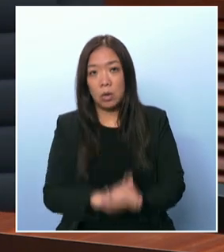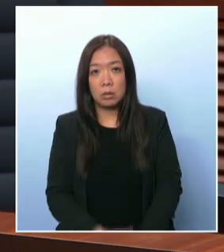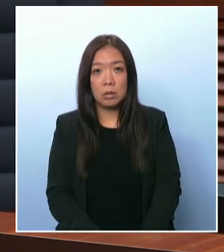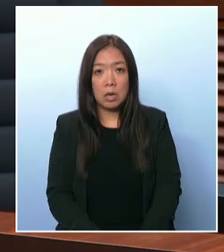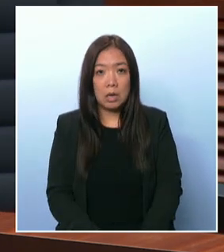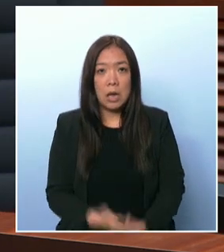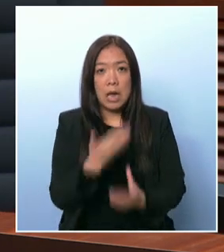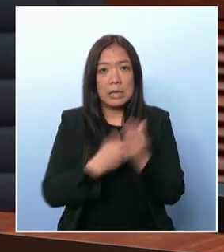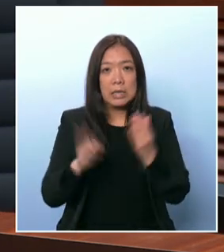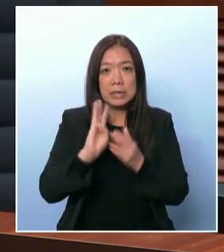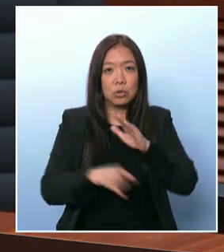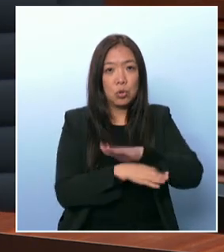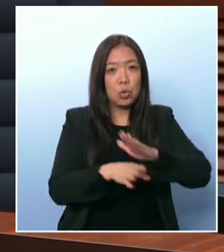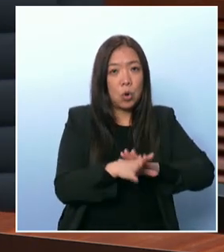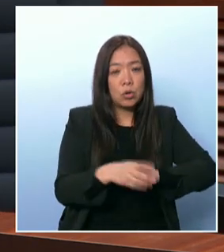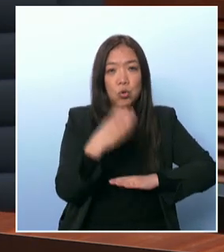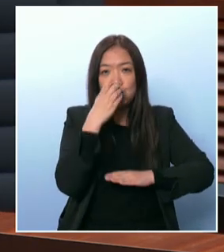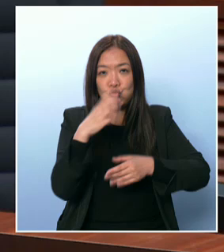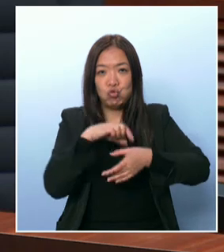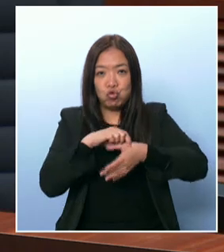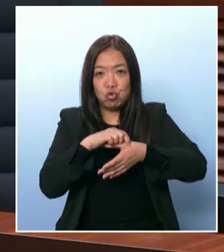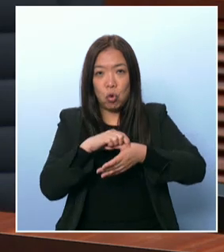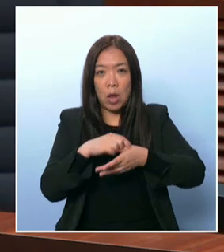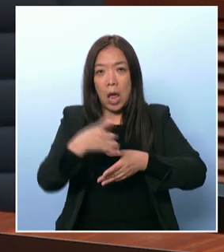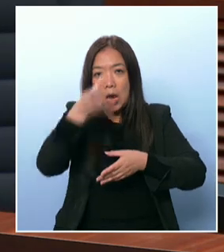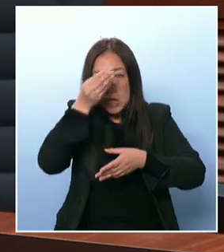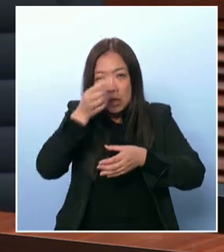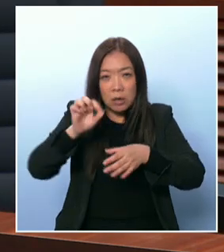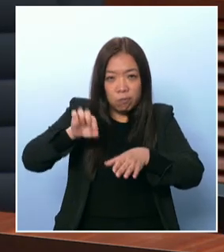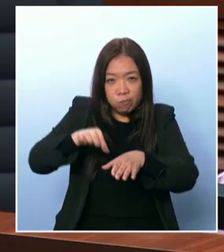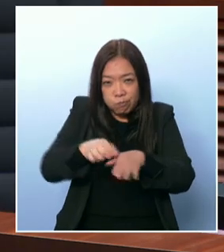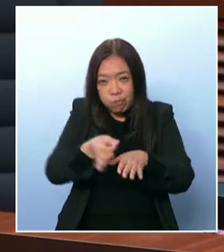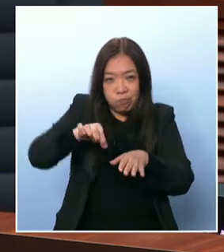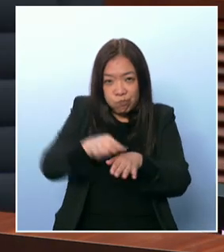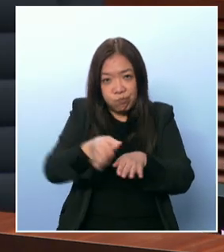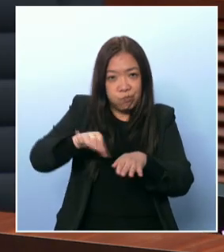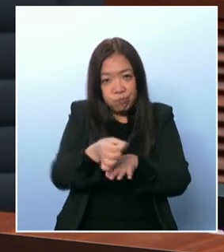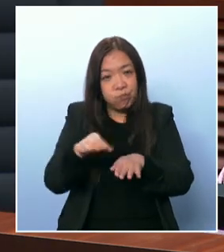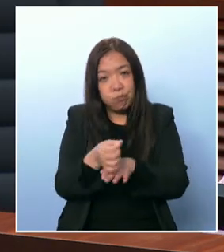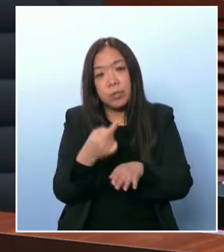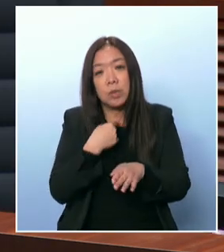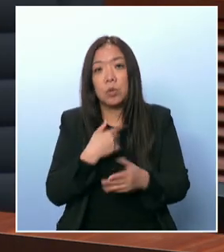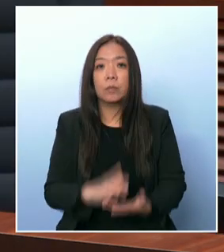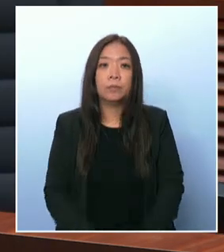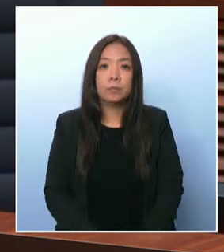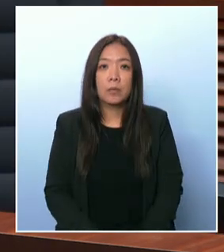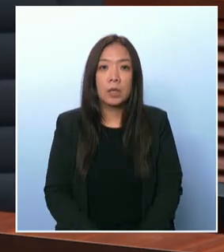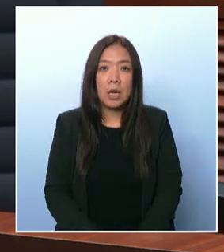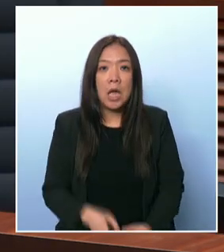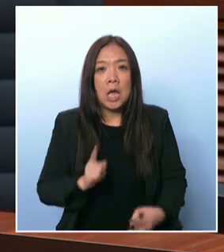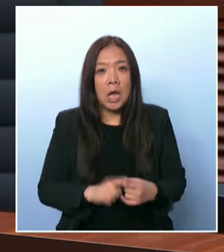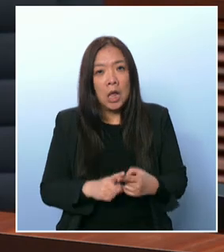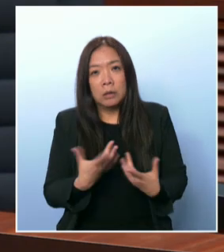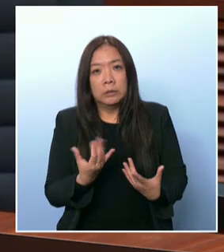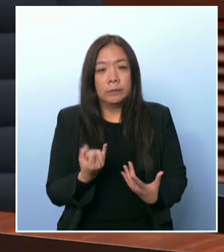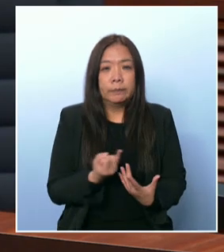wellness consultation room will only be available in 2029. Now, the doctor said just now that some